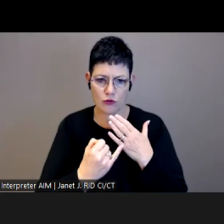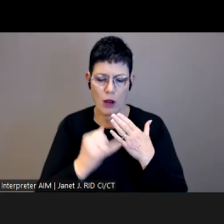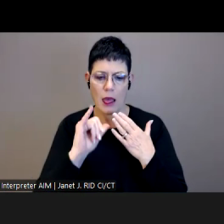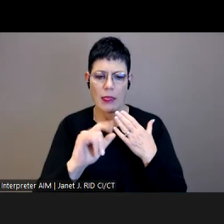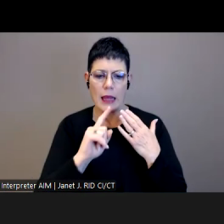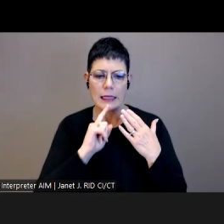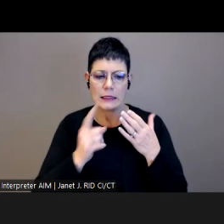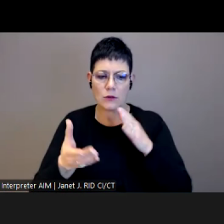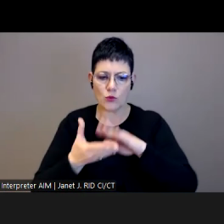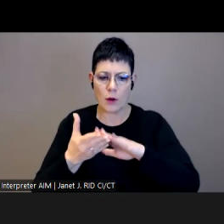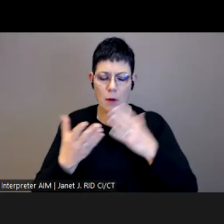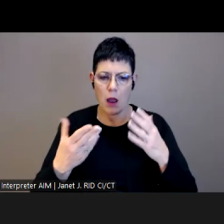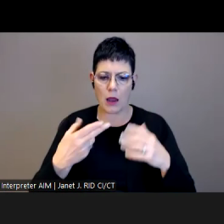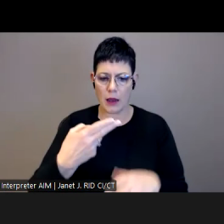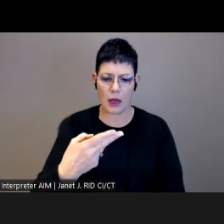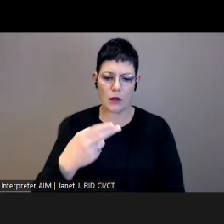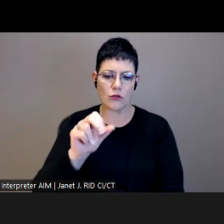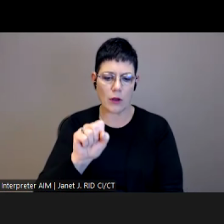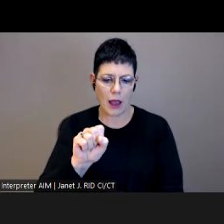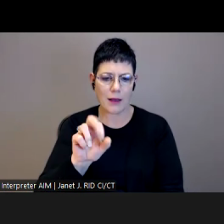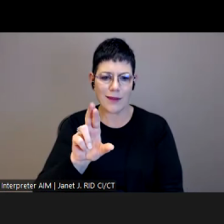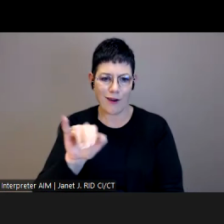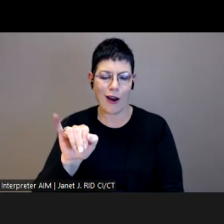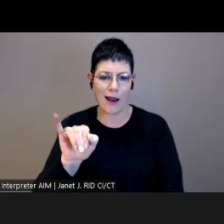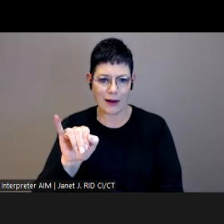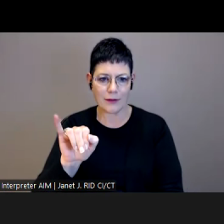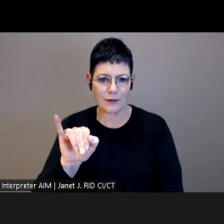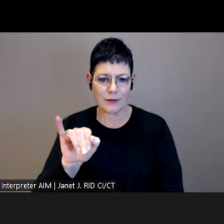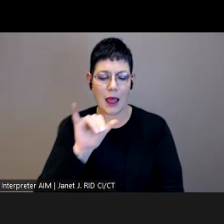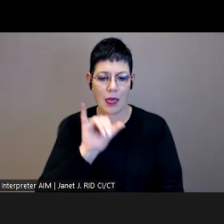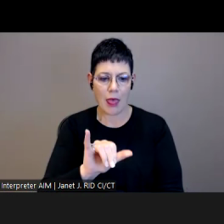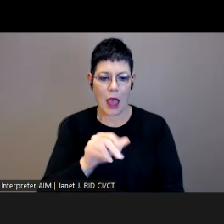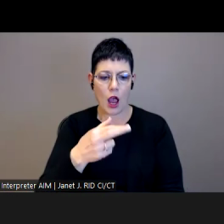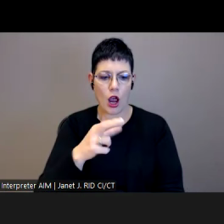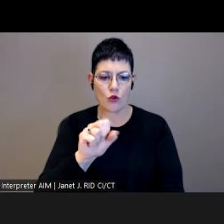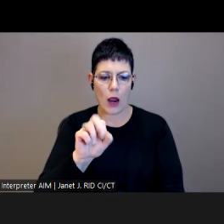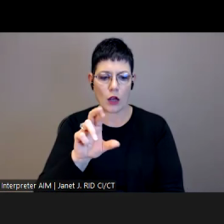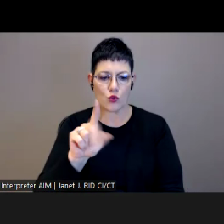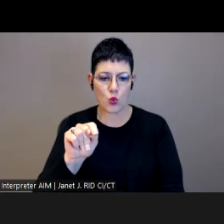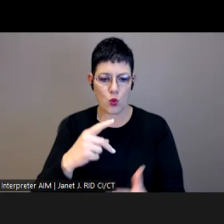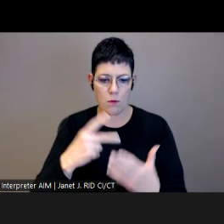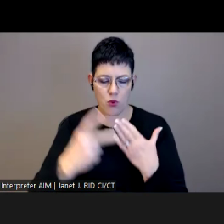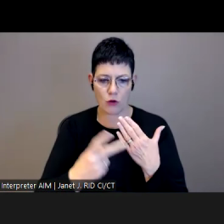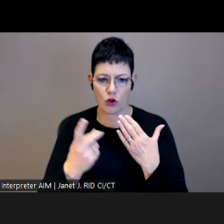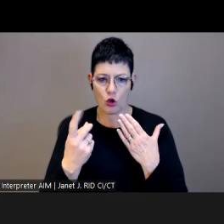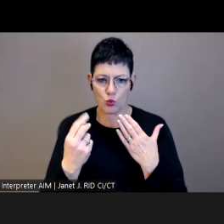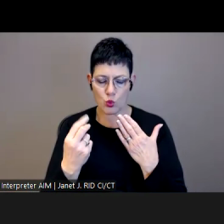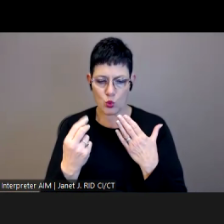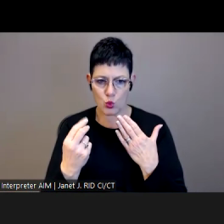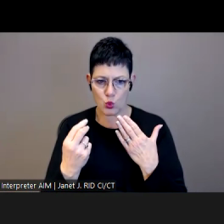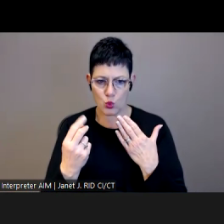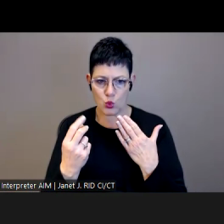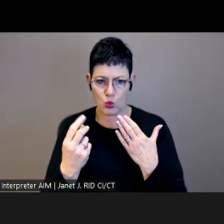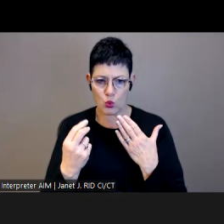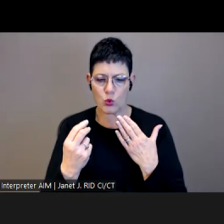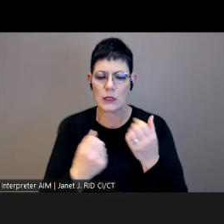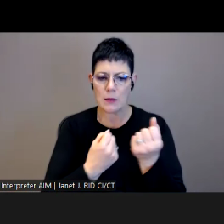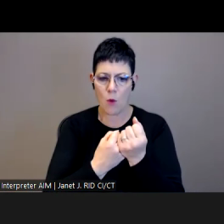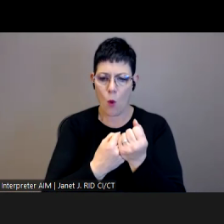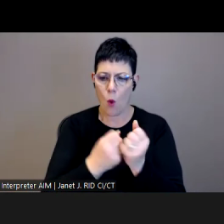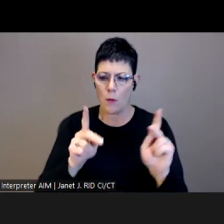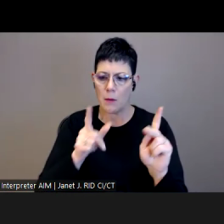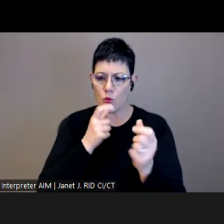by the Human Services Research Institute. The Grassroots project supports the work of disability advocates to ensure